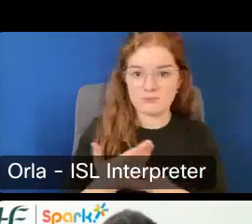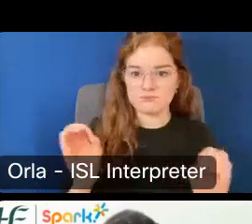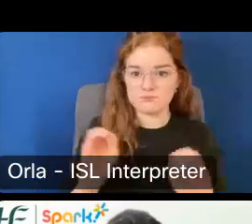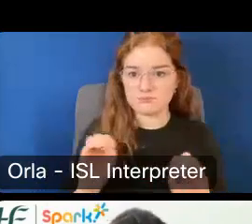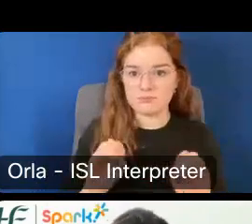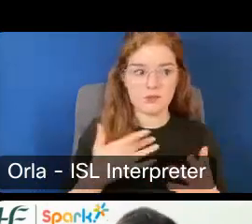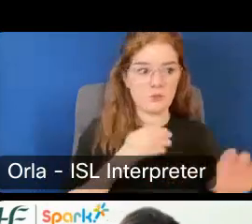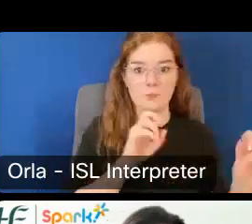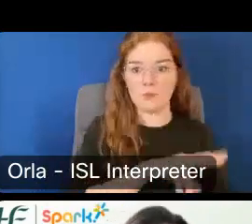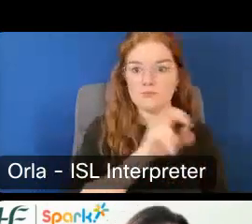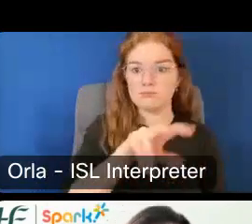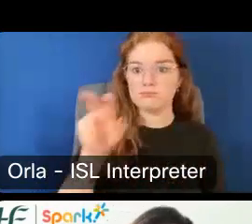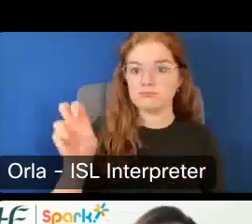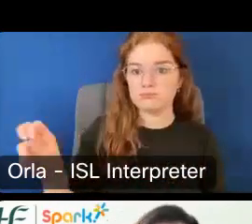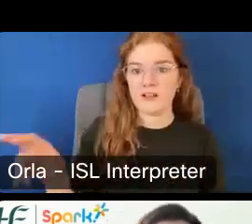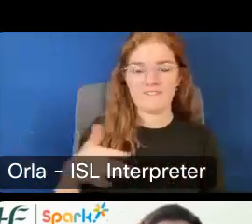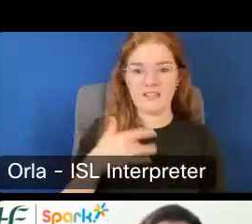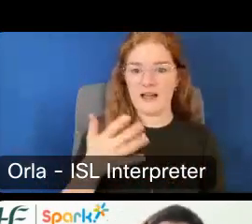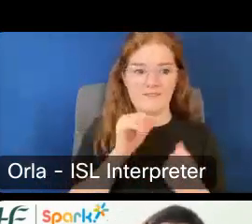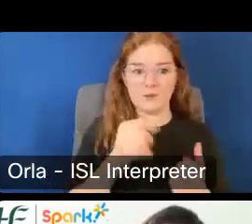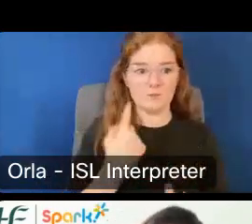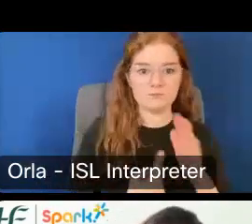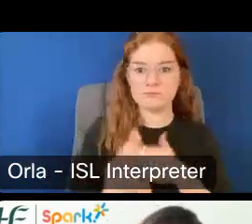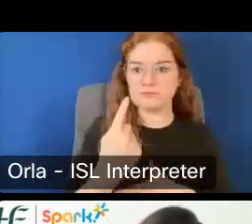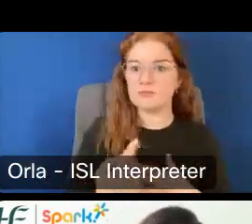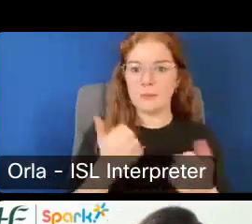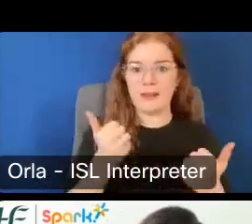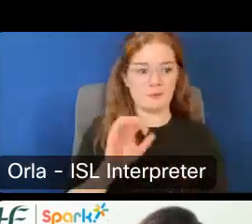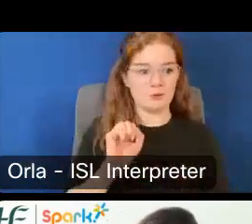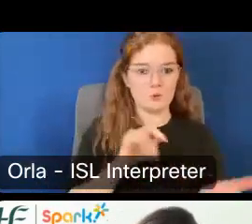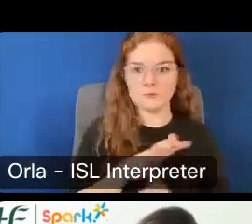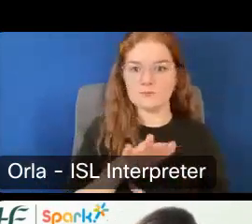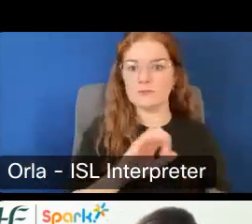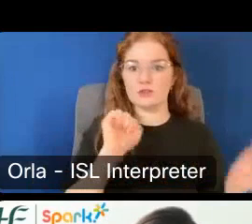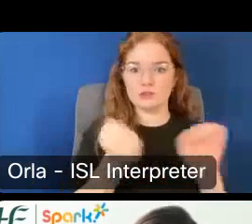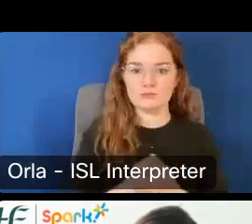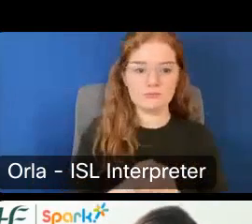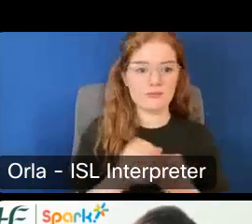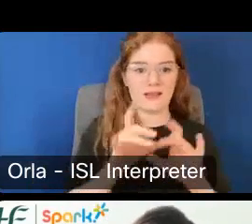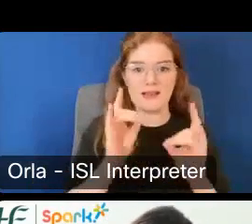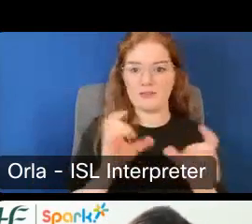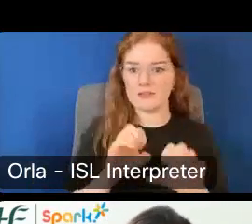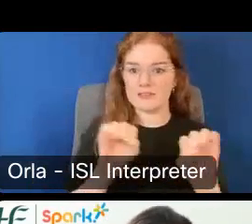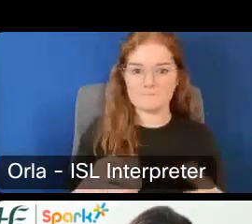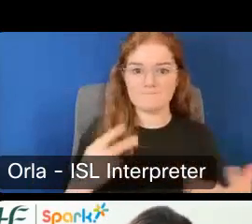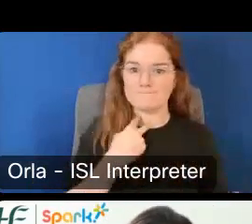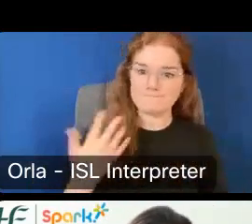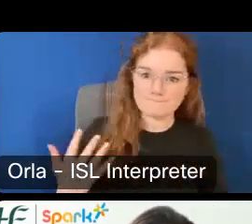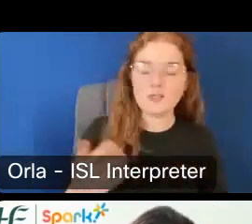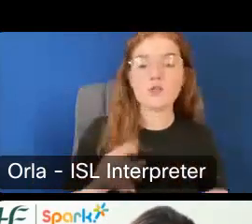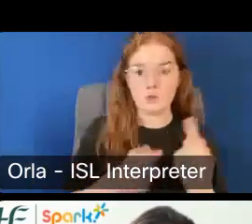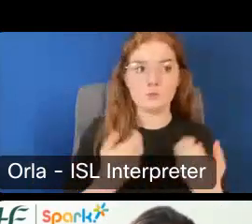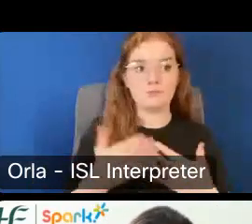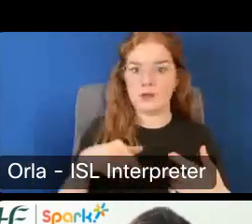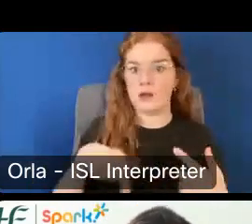move from site to site, and felt that they had no agency to transform or change the healthcare system in which they were working. So they went to the